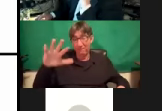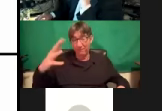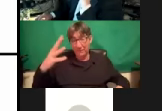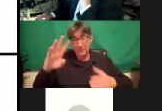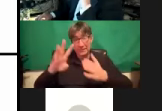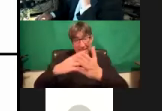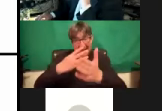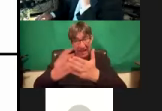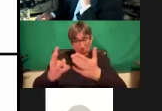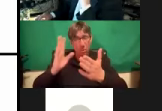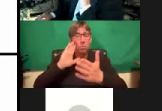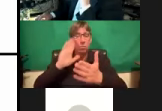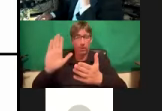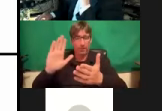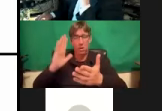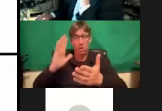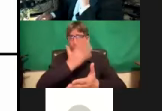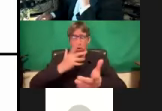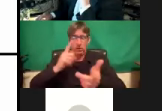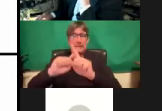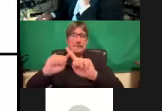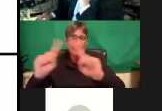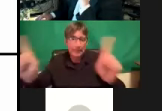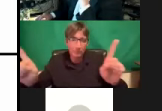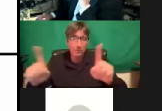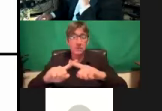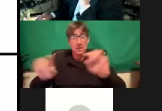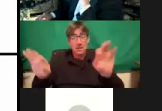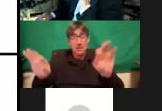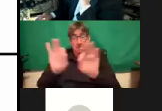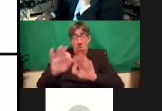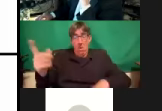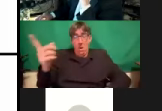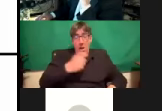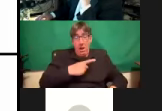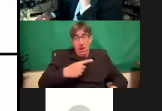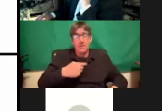it is a really important point to raise, that we've been running reduced